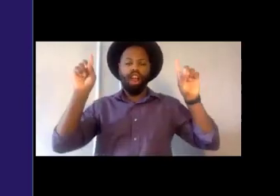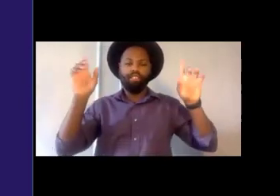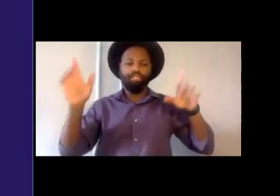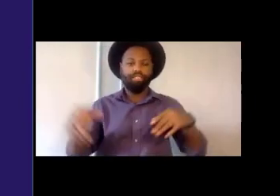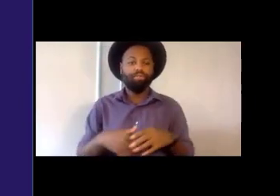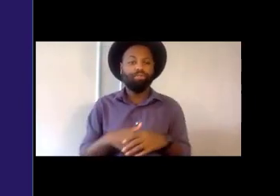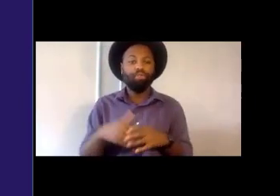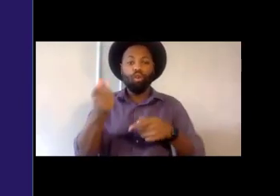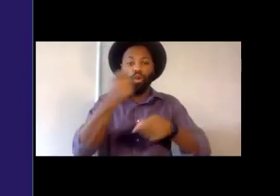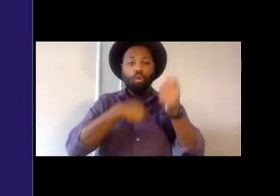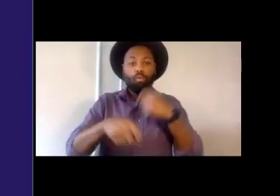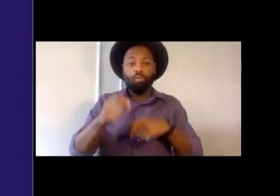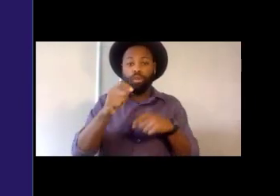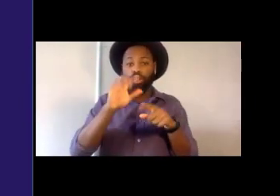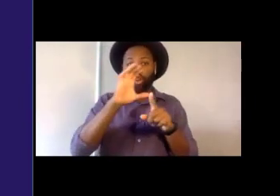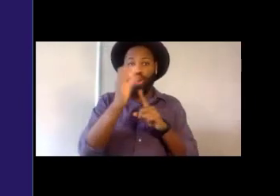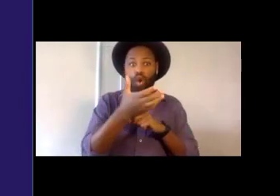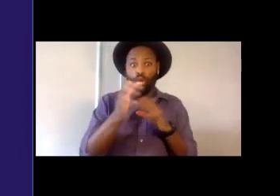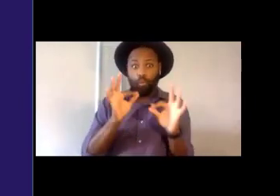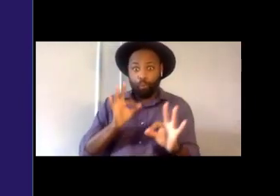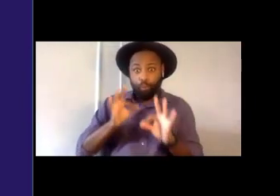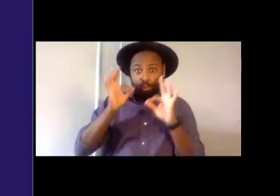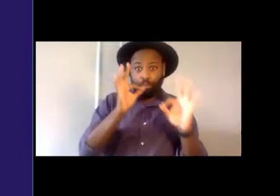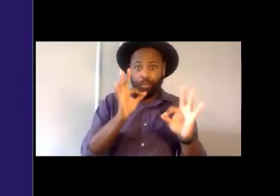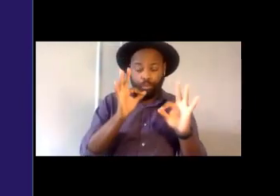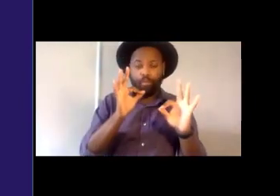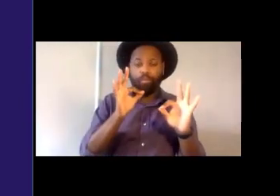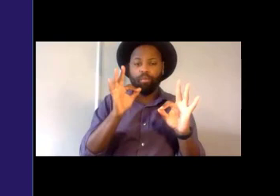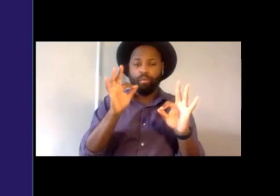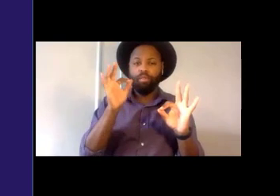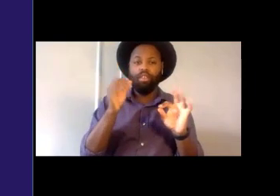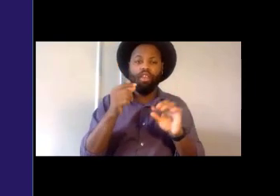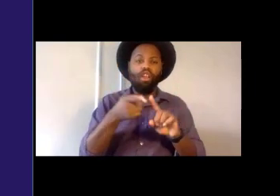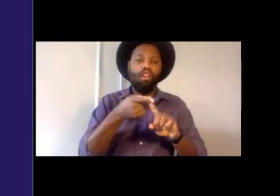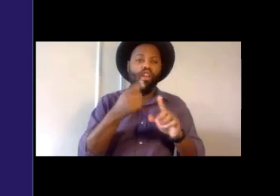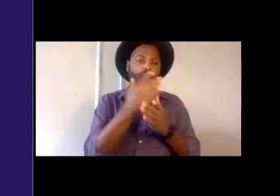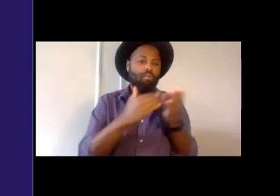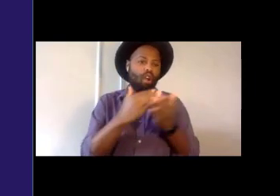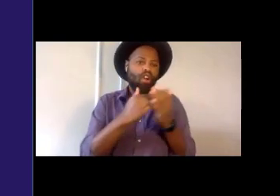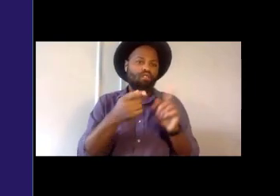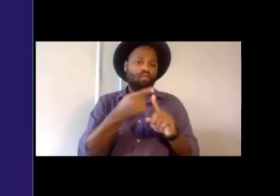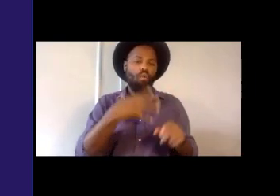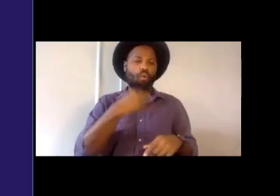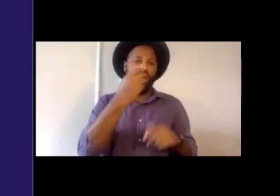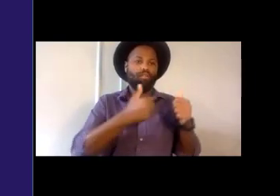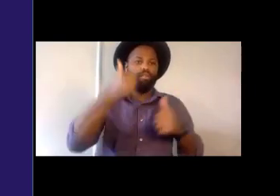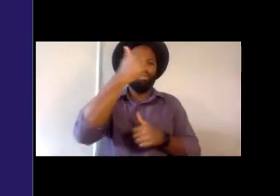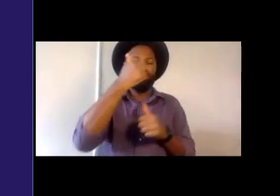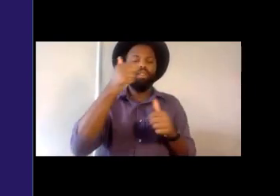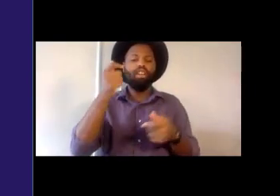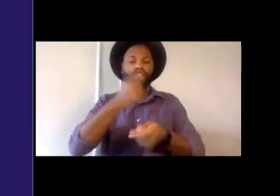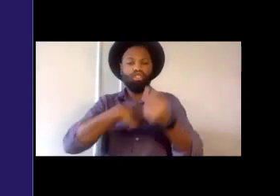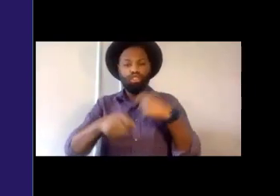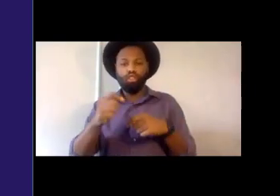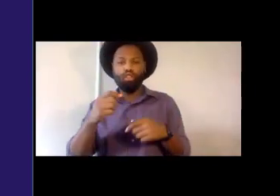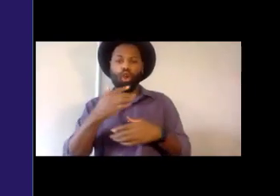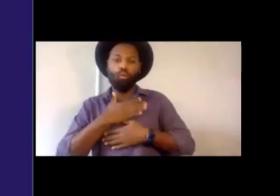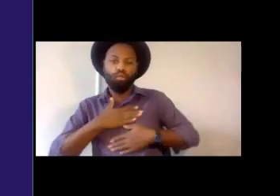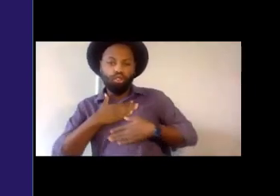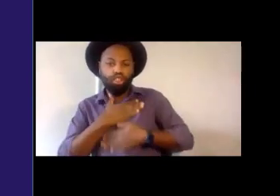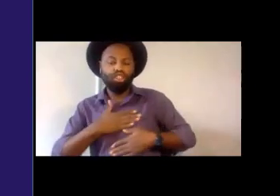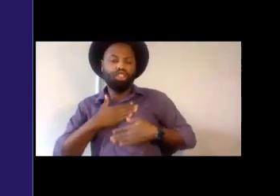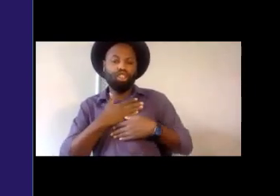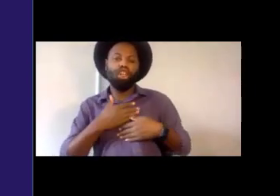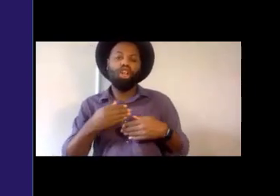of perfectionism, which is an aspect of white supremacy, with a culture of appreciation and growth. Here's a quote from